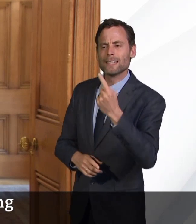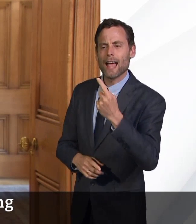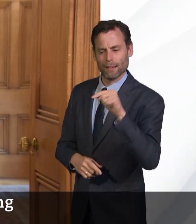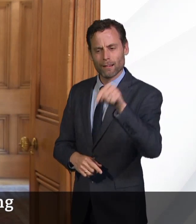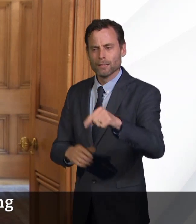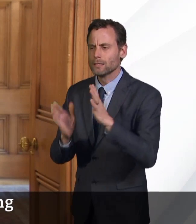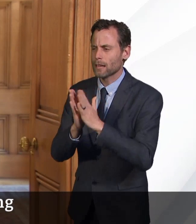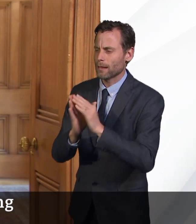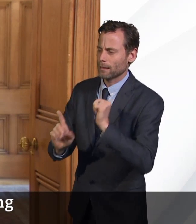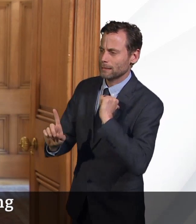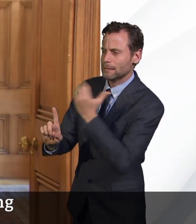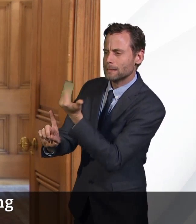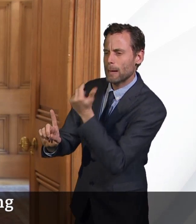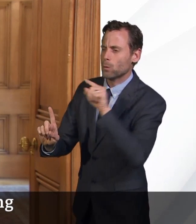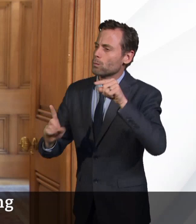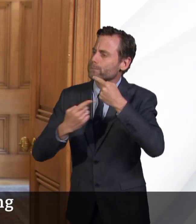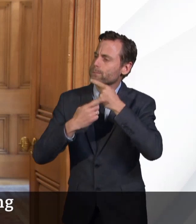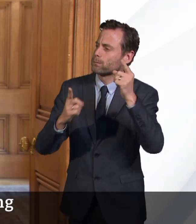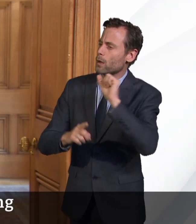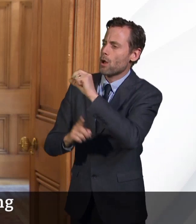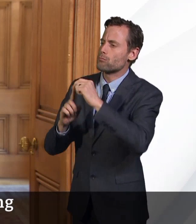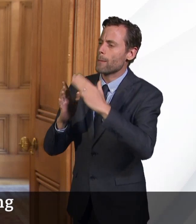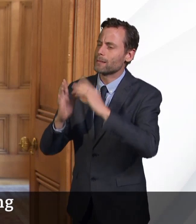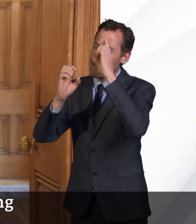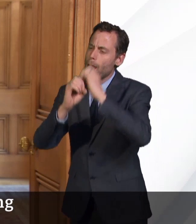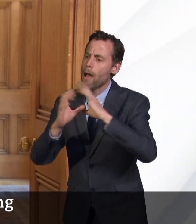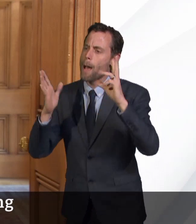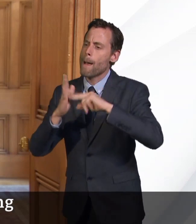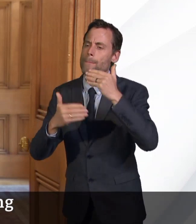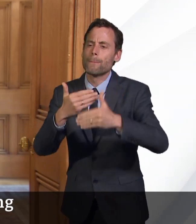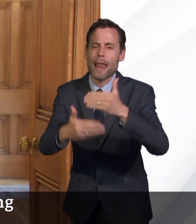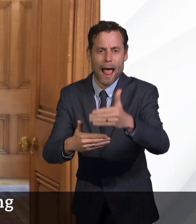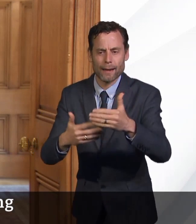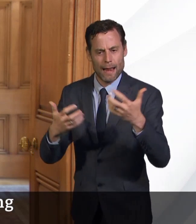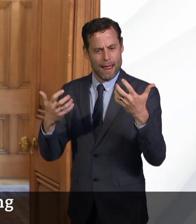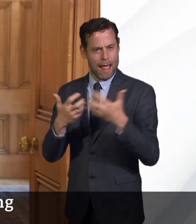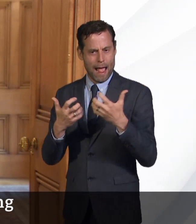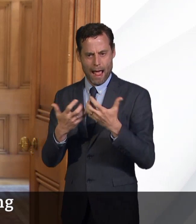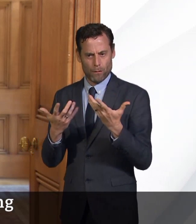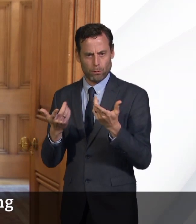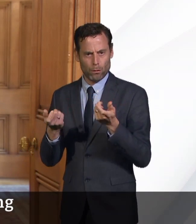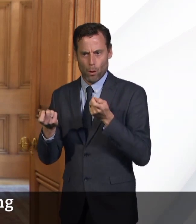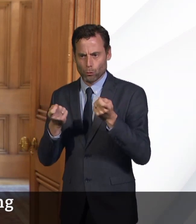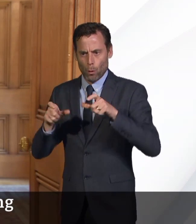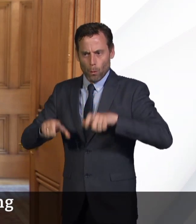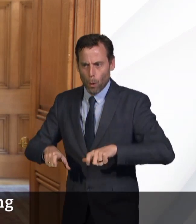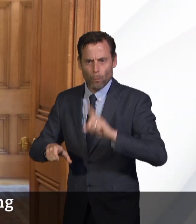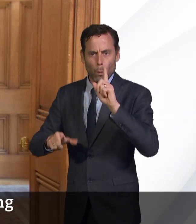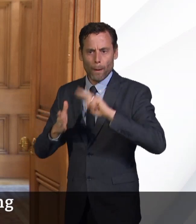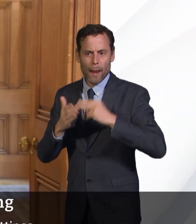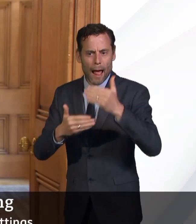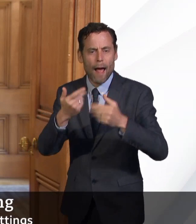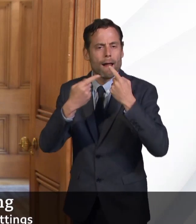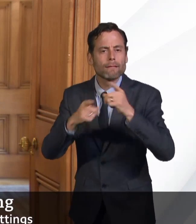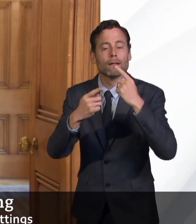Sunday when he outlines a roadmap for the future and how we will evolve the current restrictions. The Prime Minister will outline